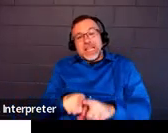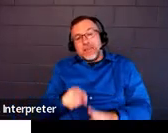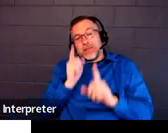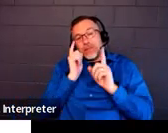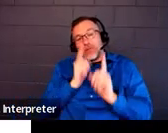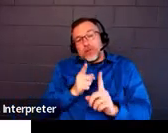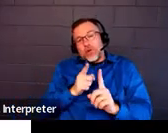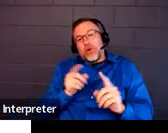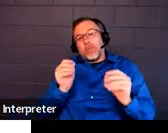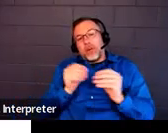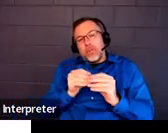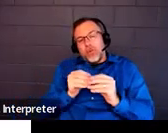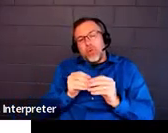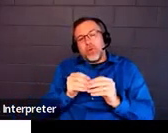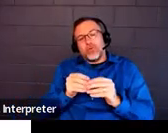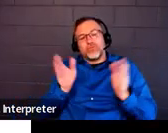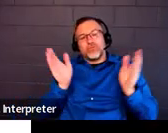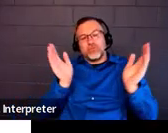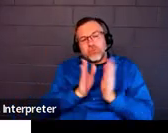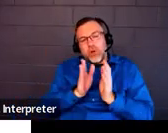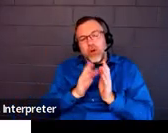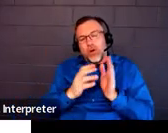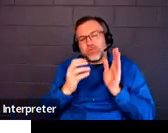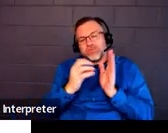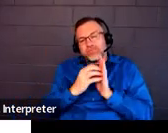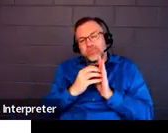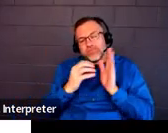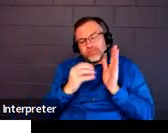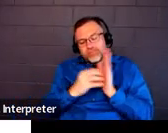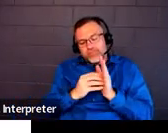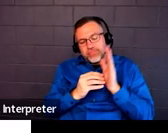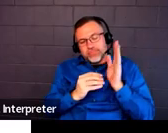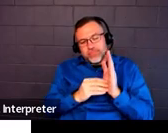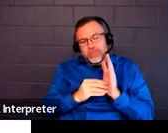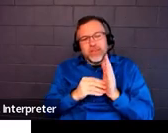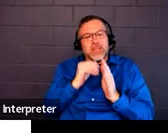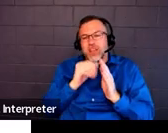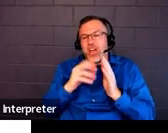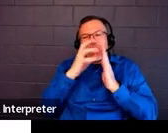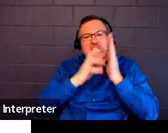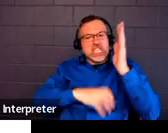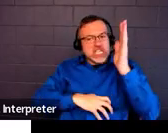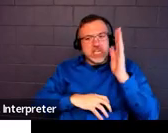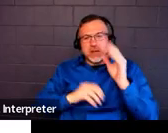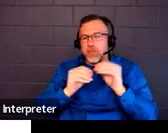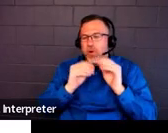down into a smaller chunk. And there is the citation.